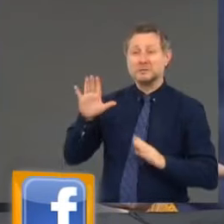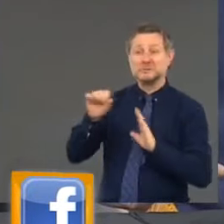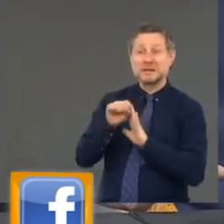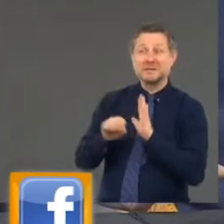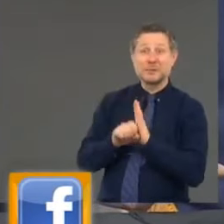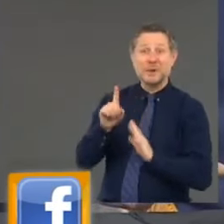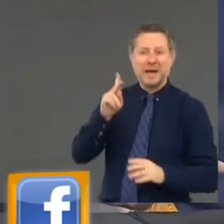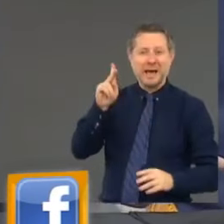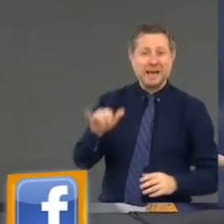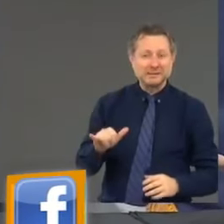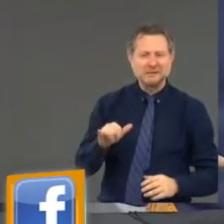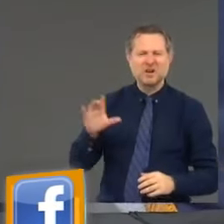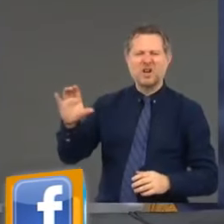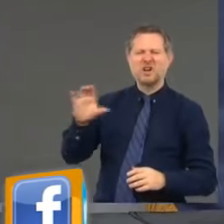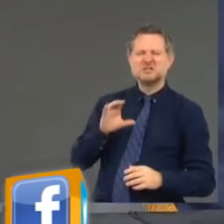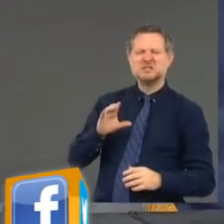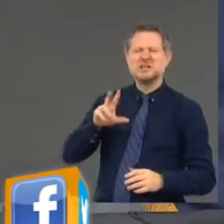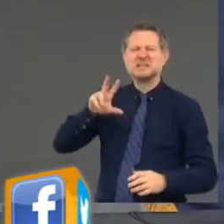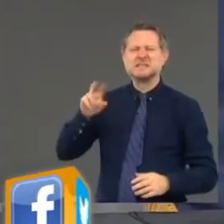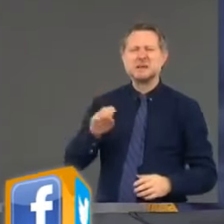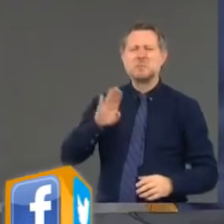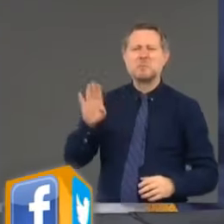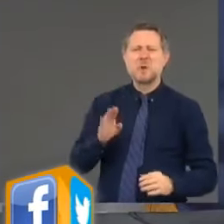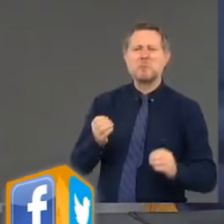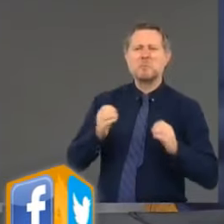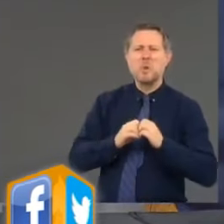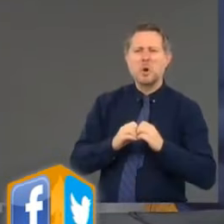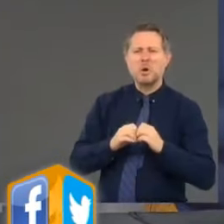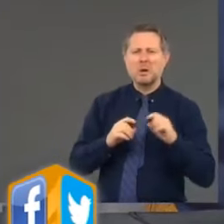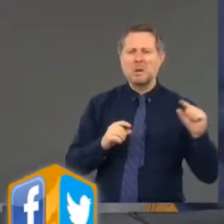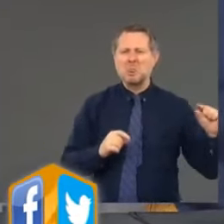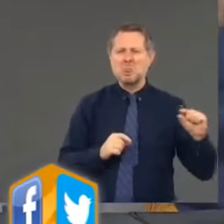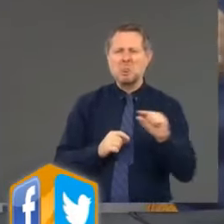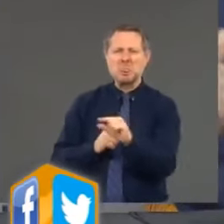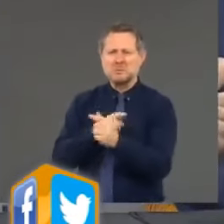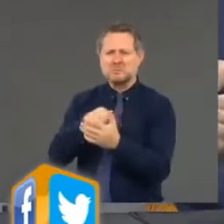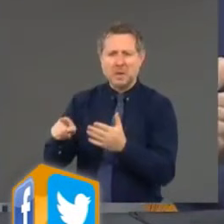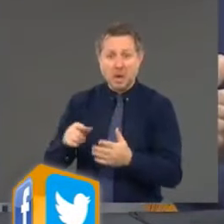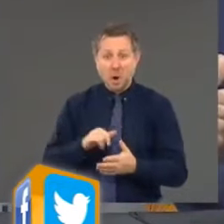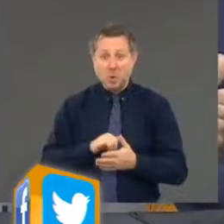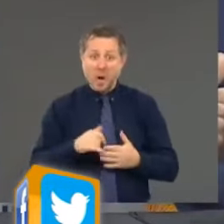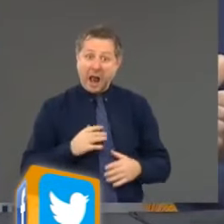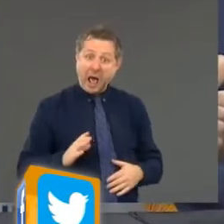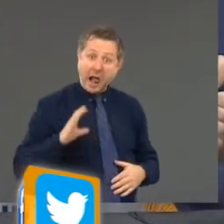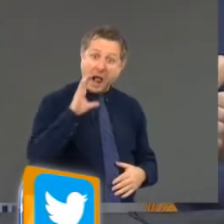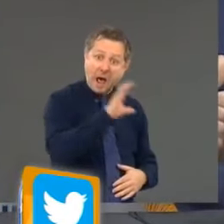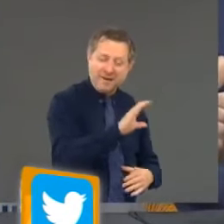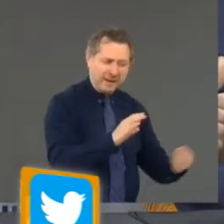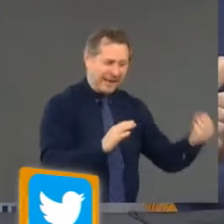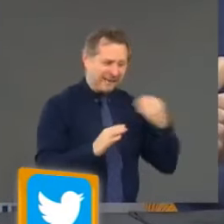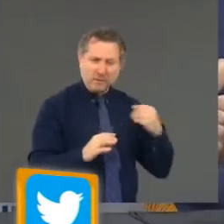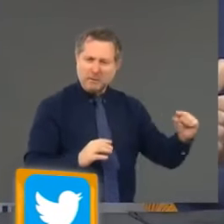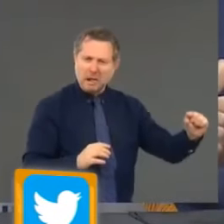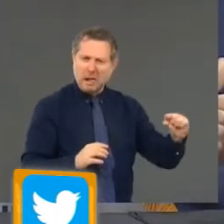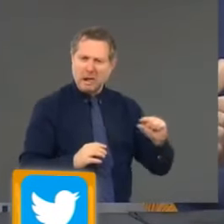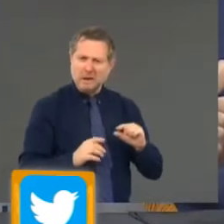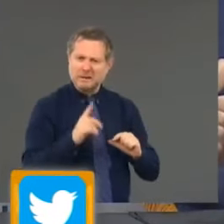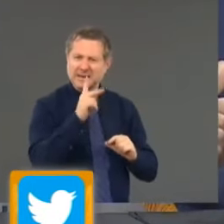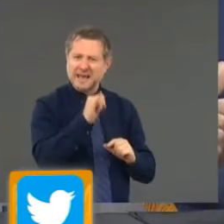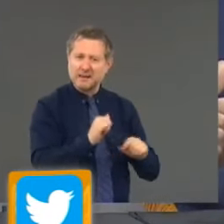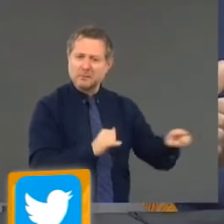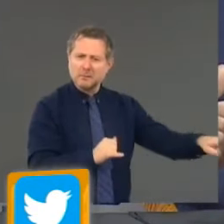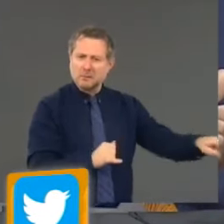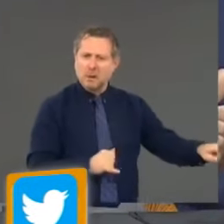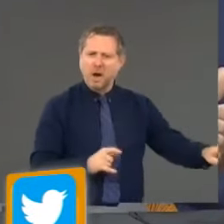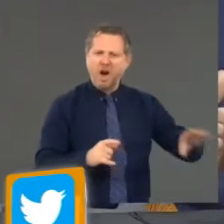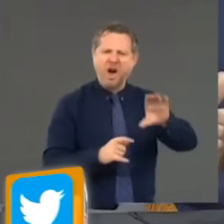year than they pay in. So we put in 30, his state takes out $30 billion more every